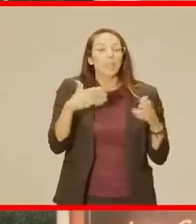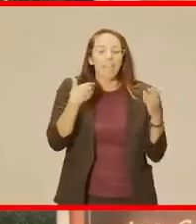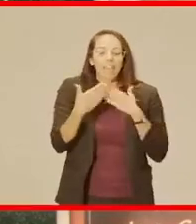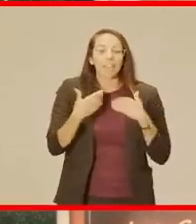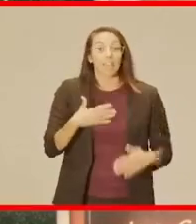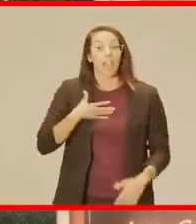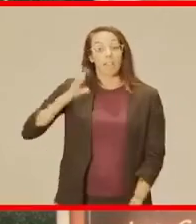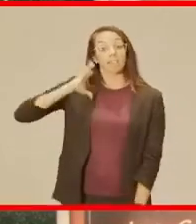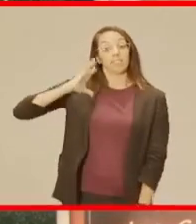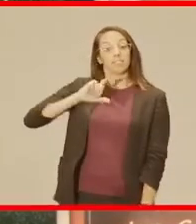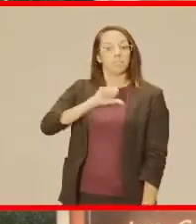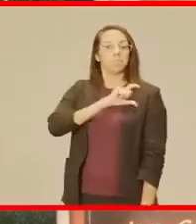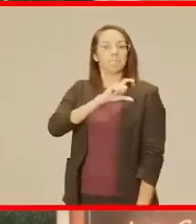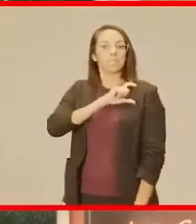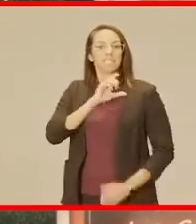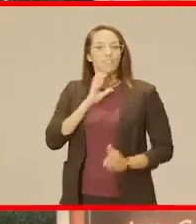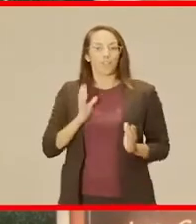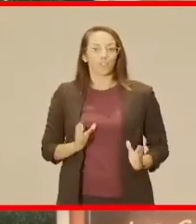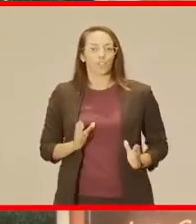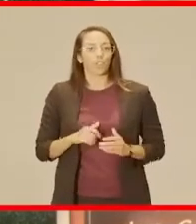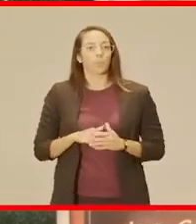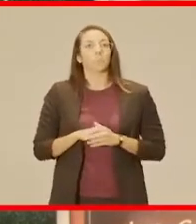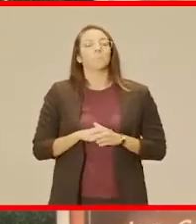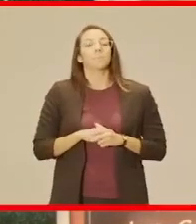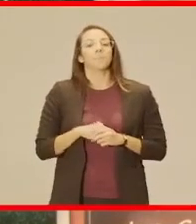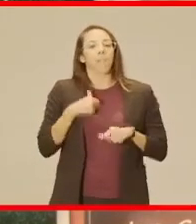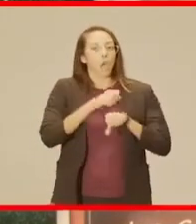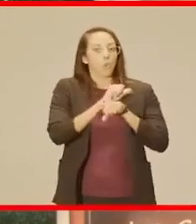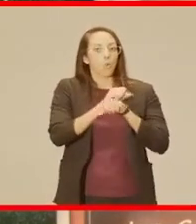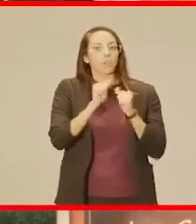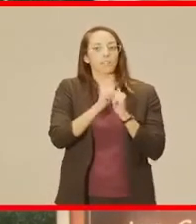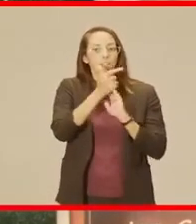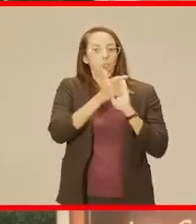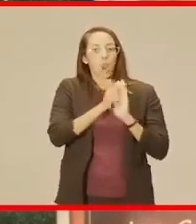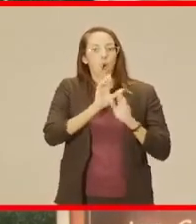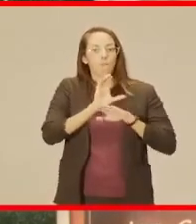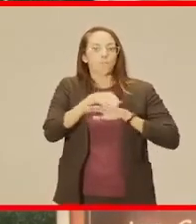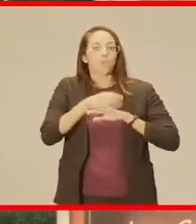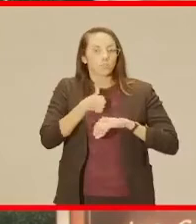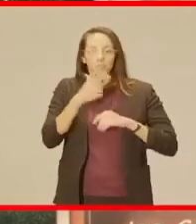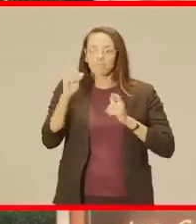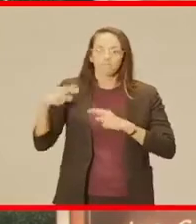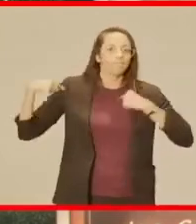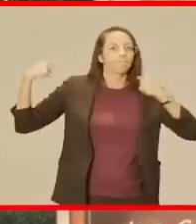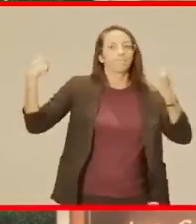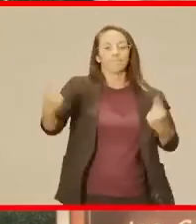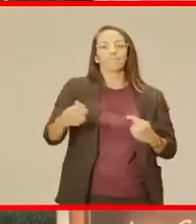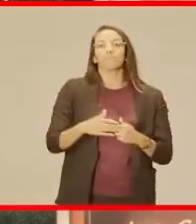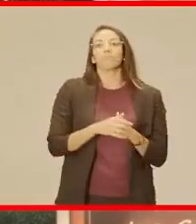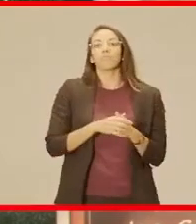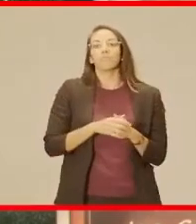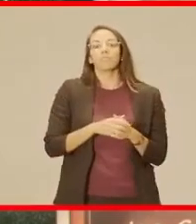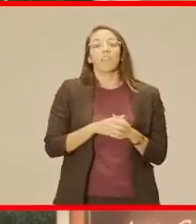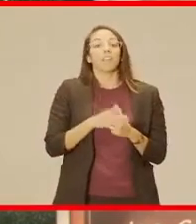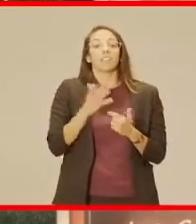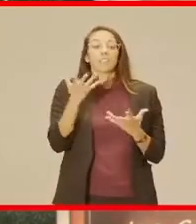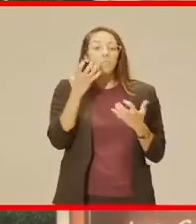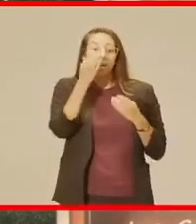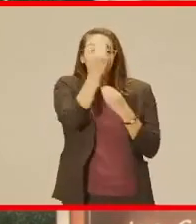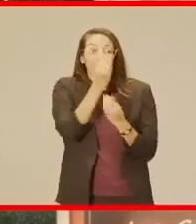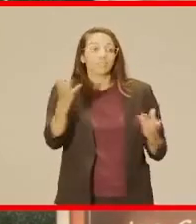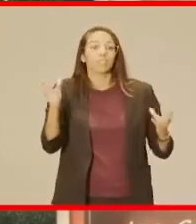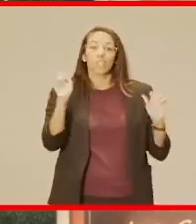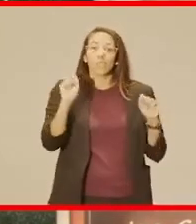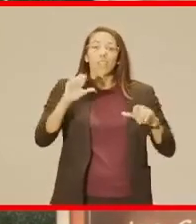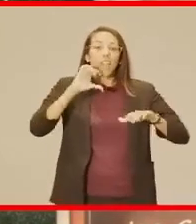officer, and I've worked in law enforcement my entire life. And I just think that you guys can, everybody can just do anything if they set their